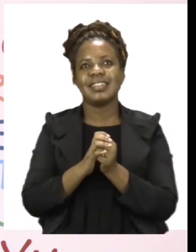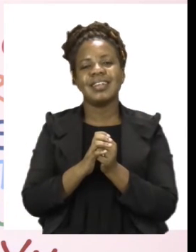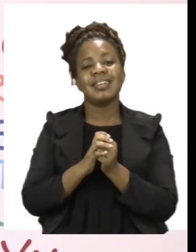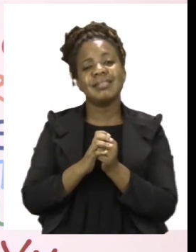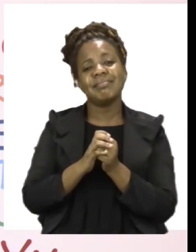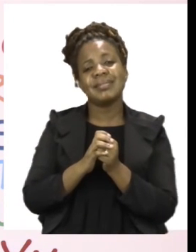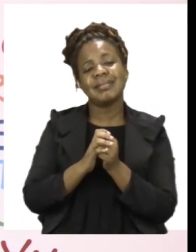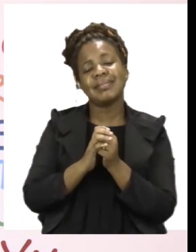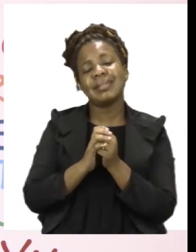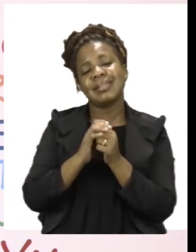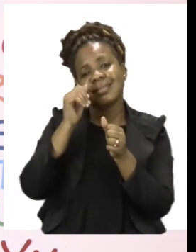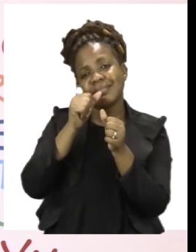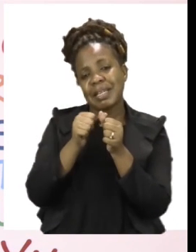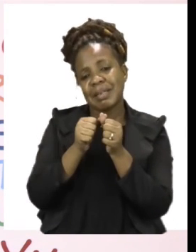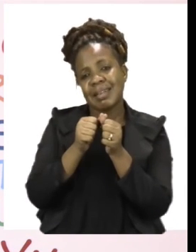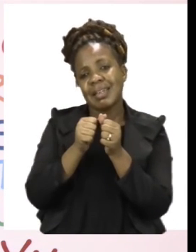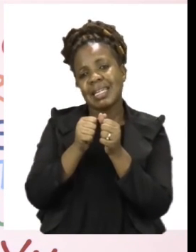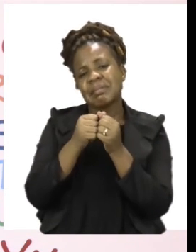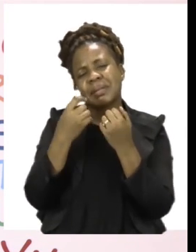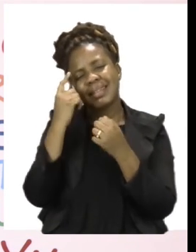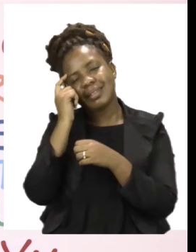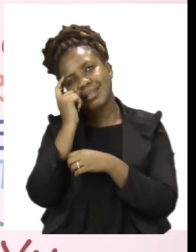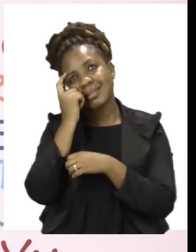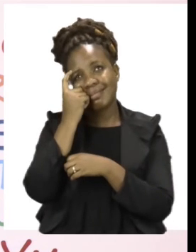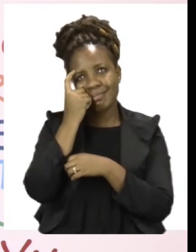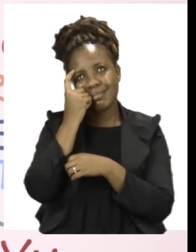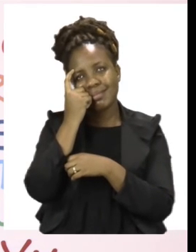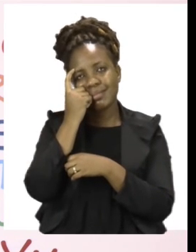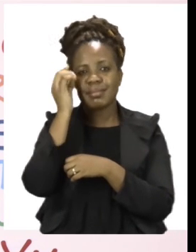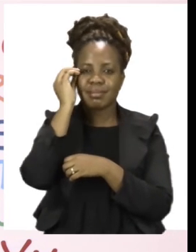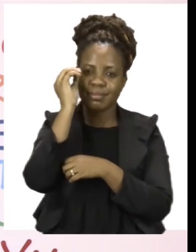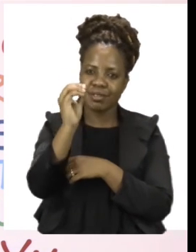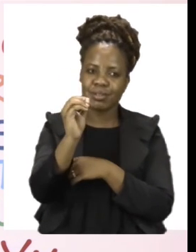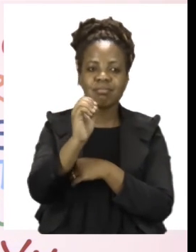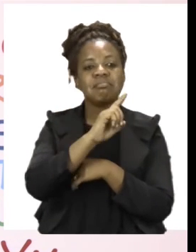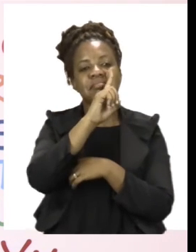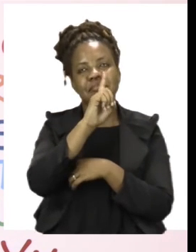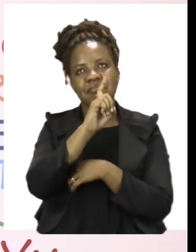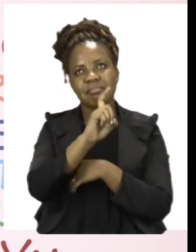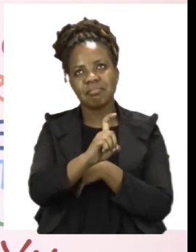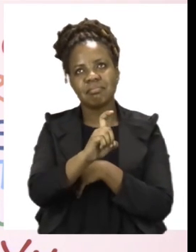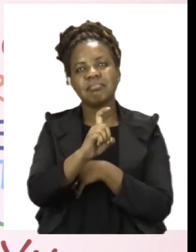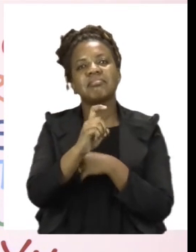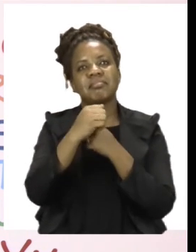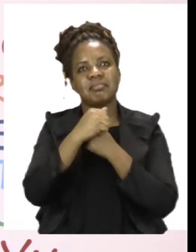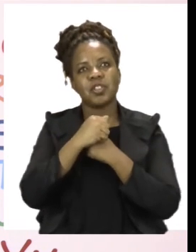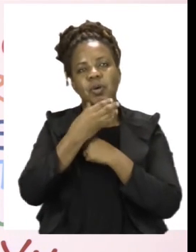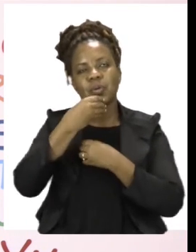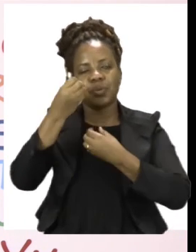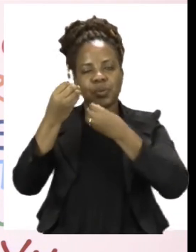or you don't know, you can always ask an adult for help. Just make sure that you finish the